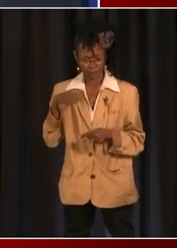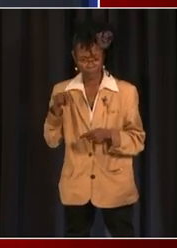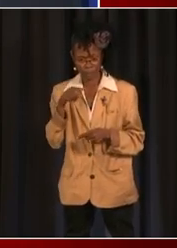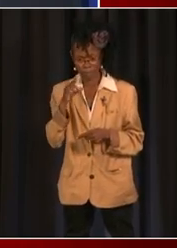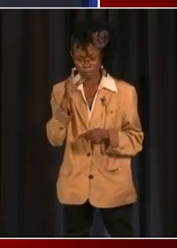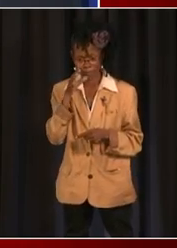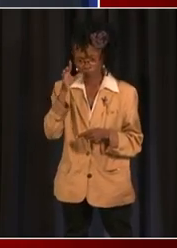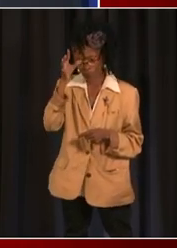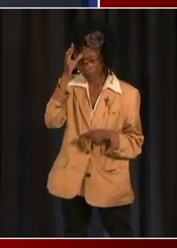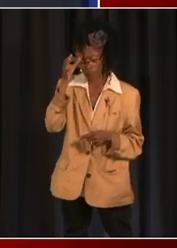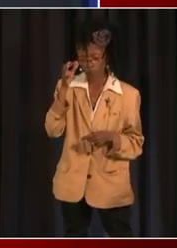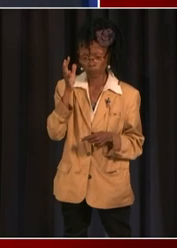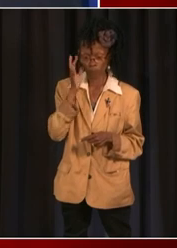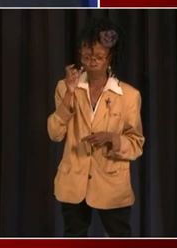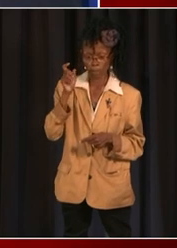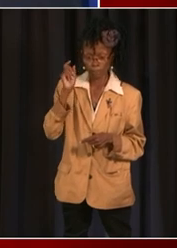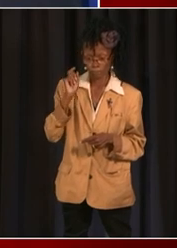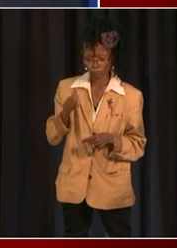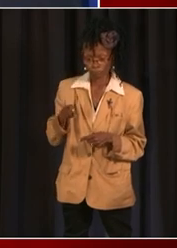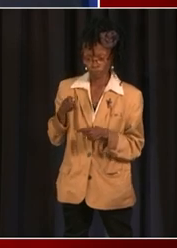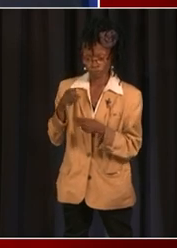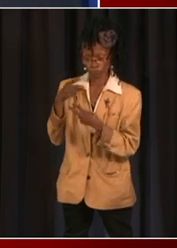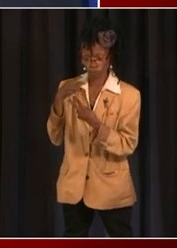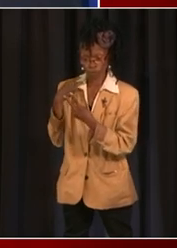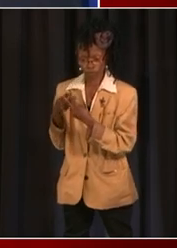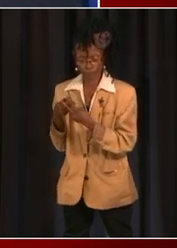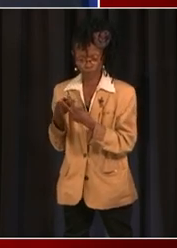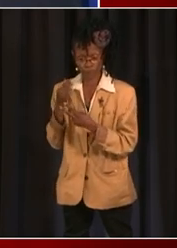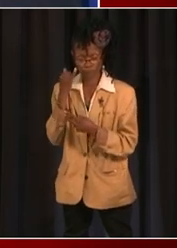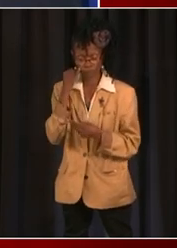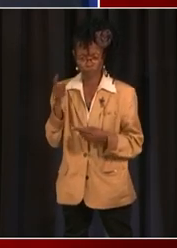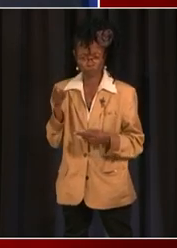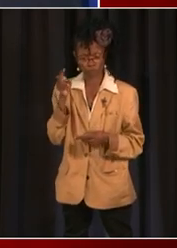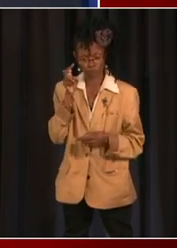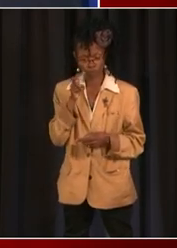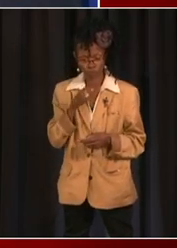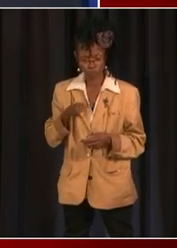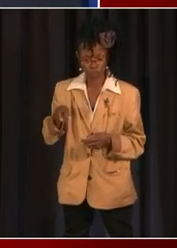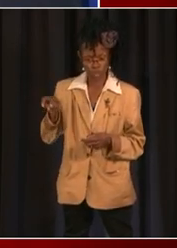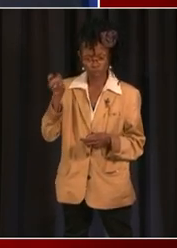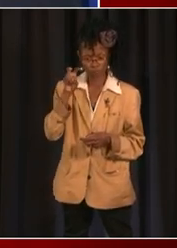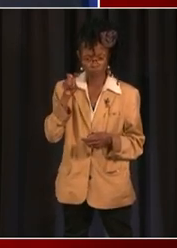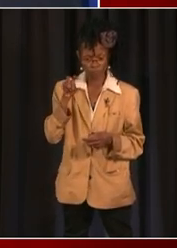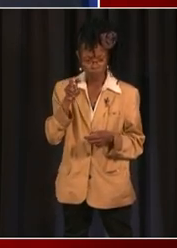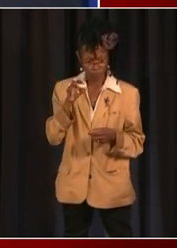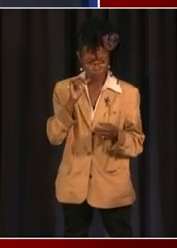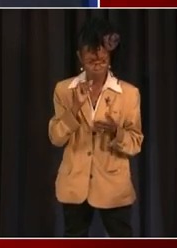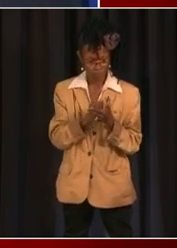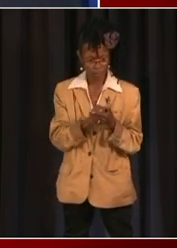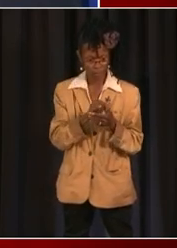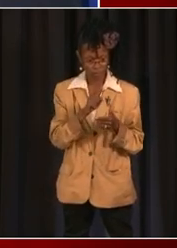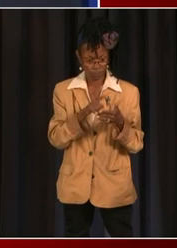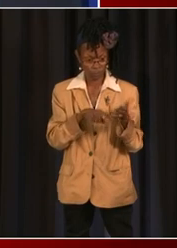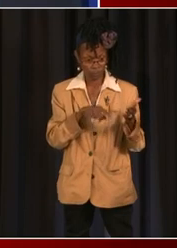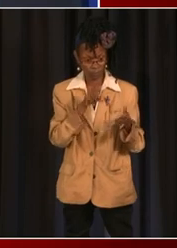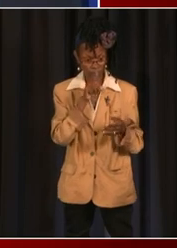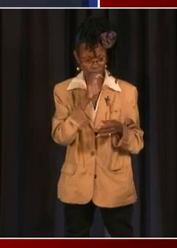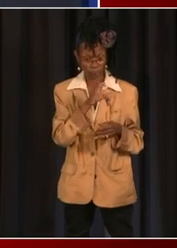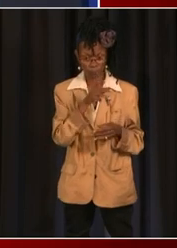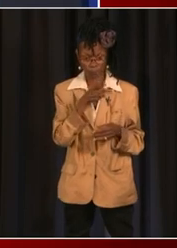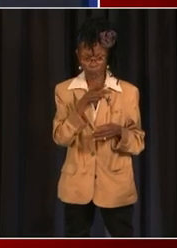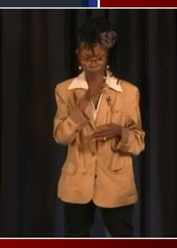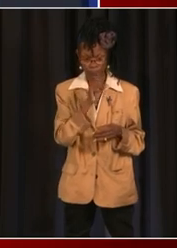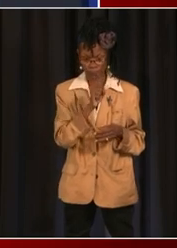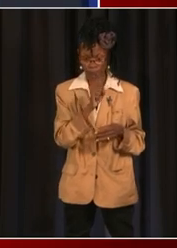fact, going to be required to quarantine after travel. Is DCPS adopting DC Health's policy on